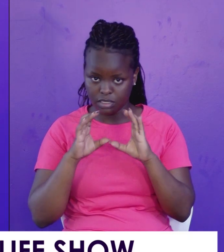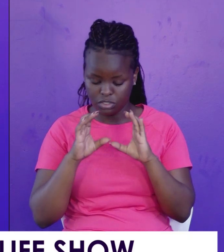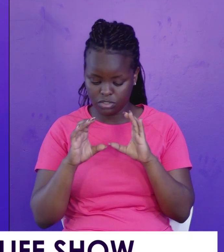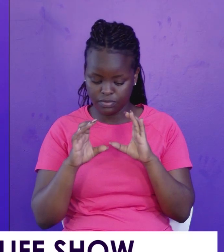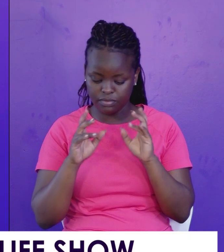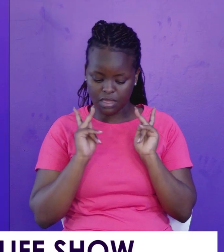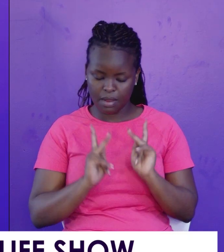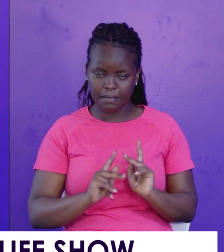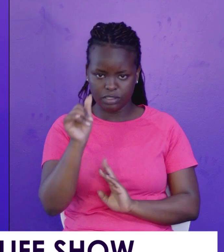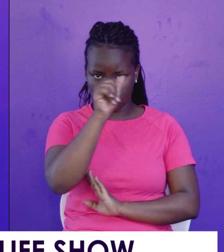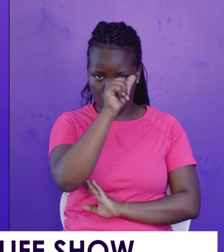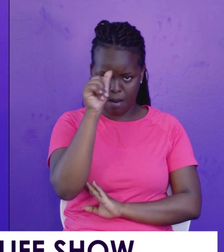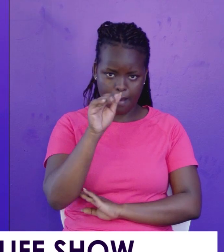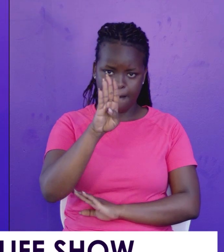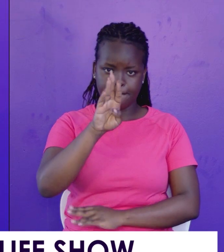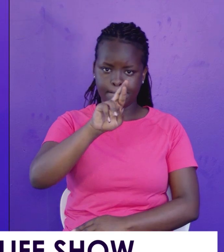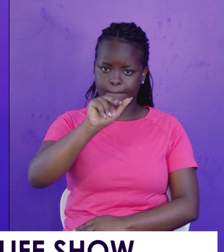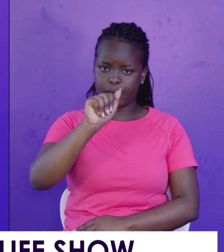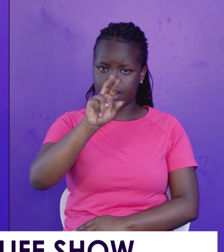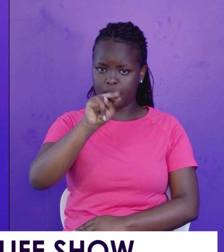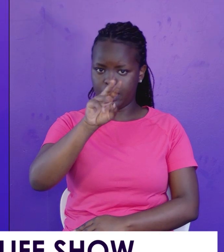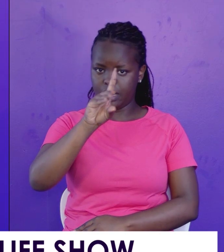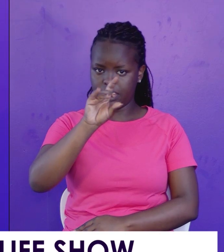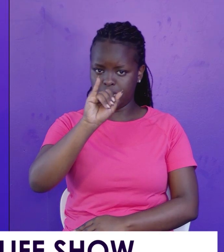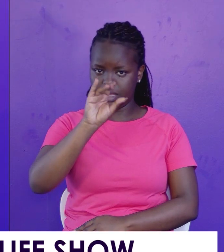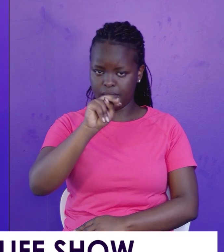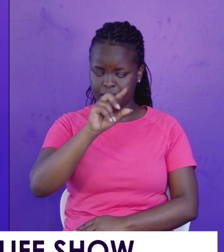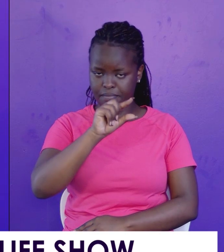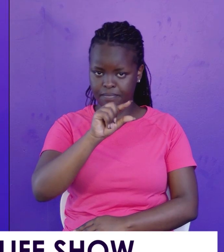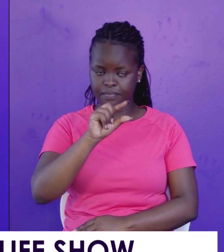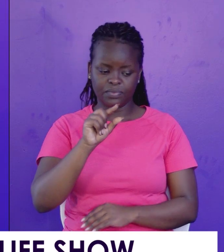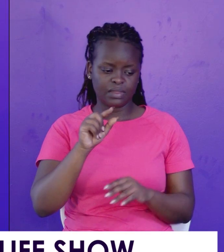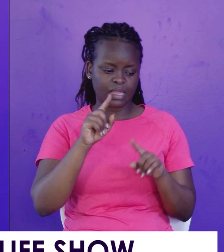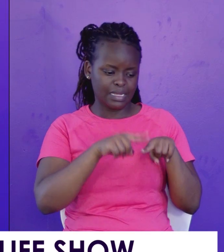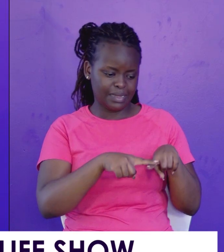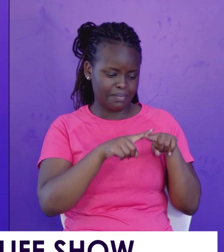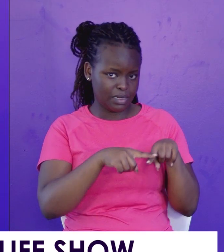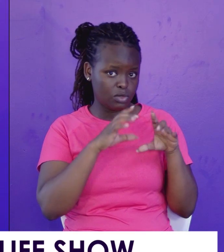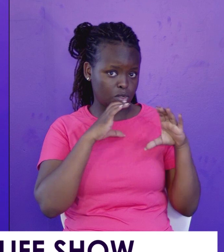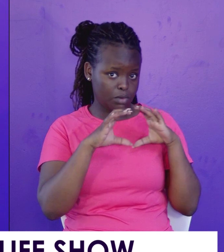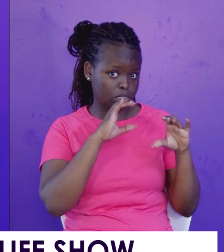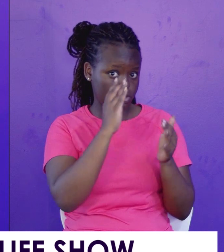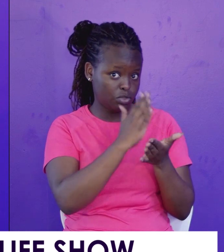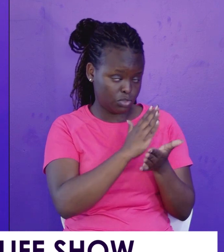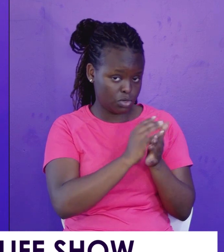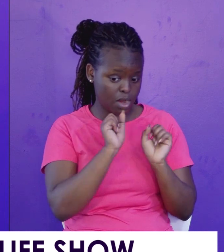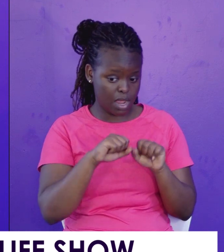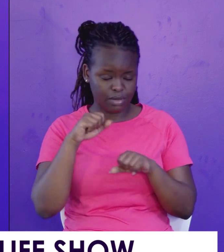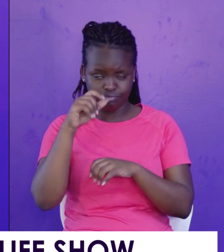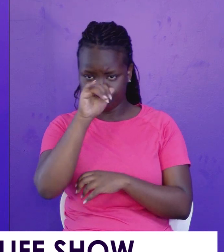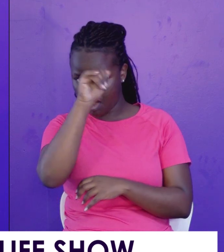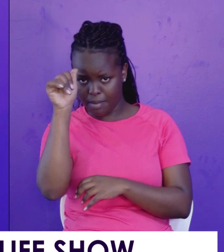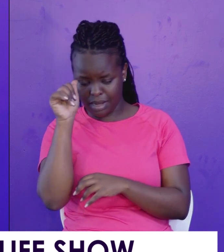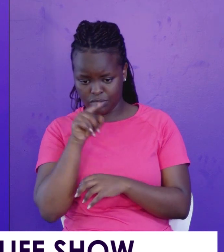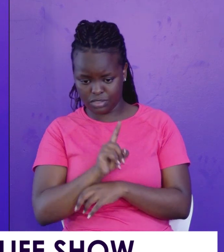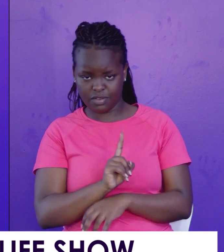Personal branding. Very reliable, very dependent on communication. Is that true? You can brand yourself with